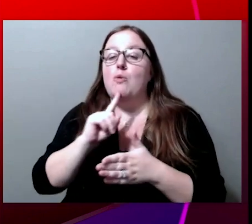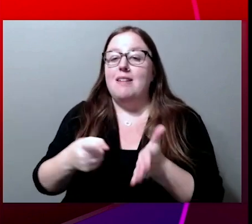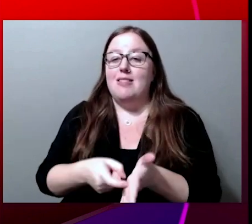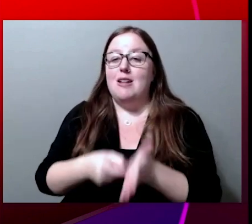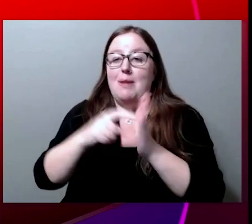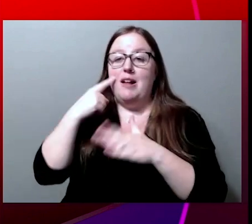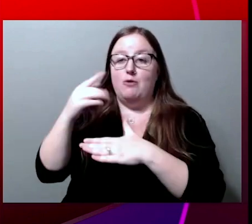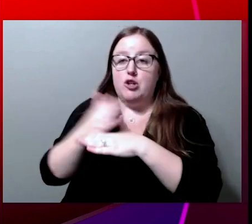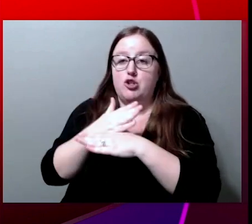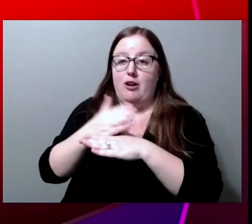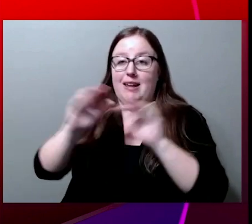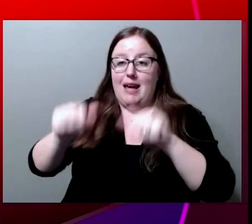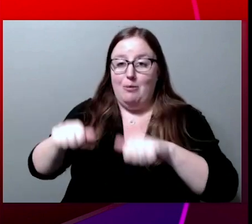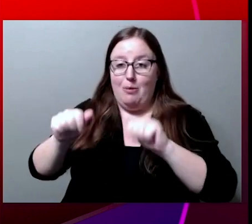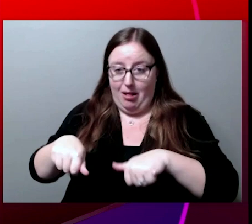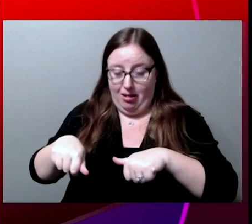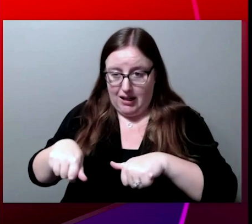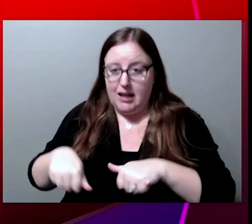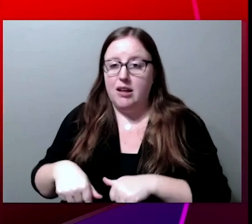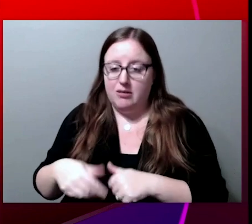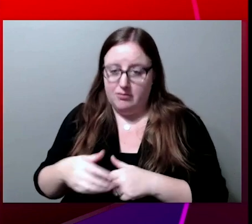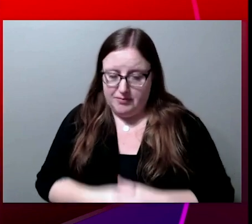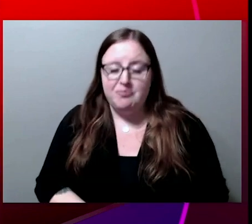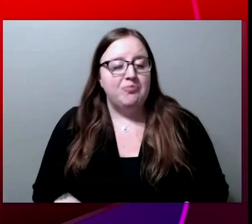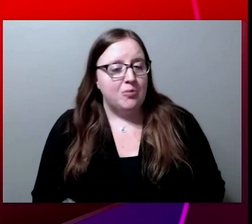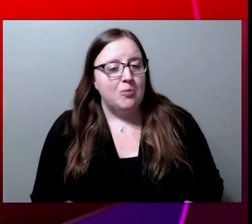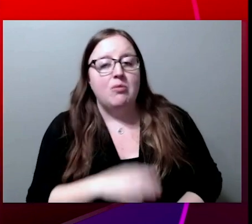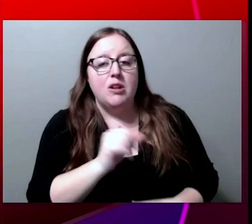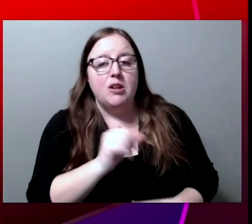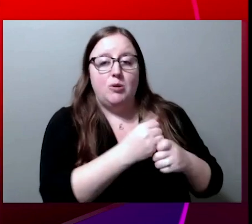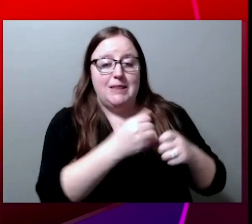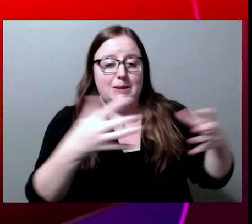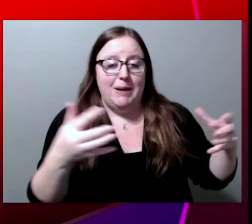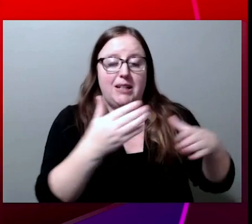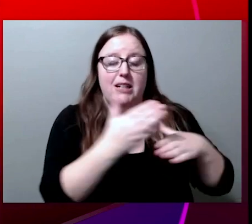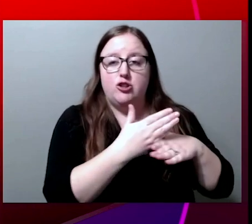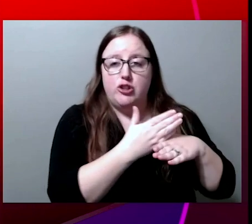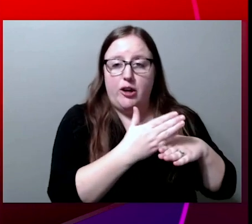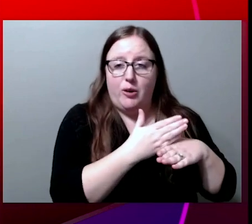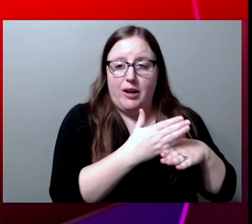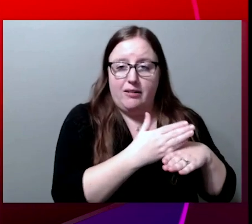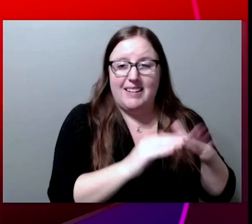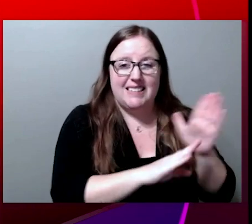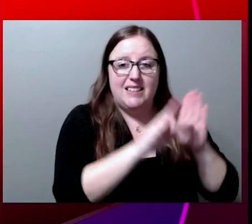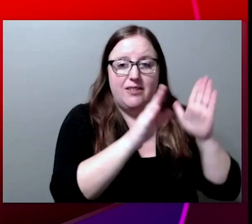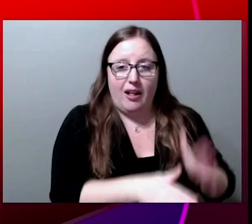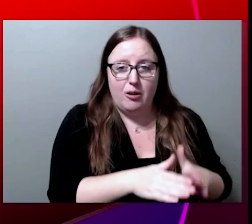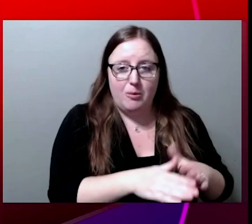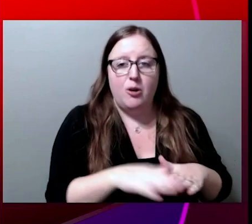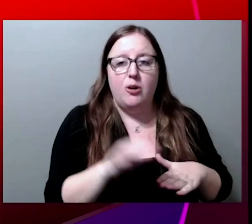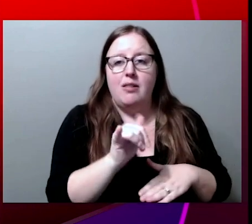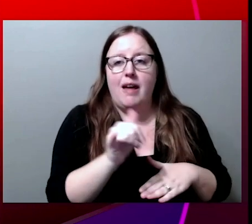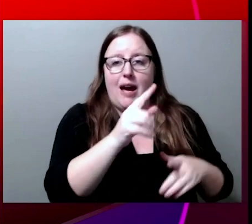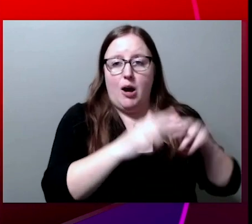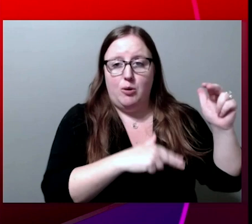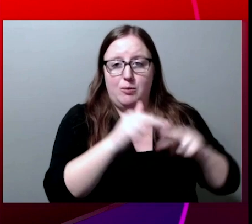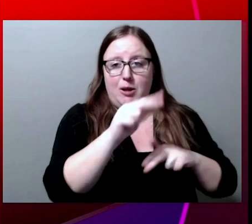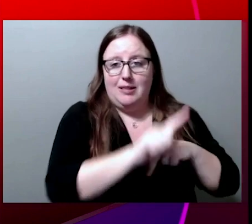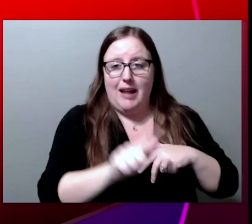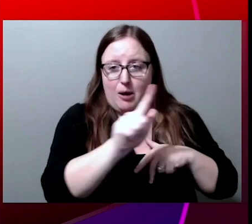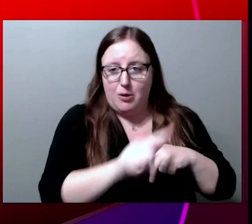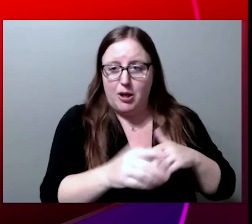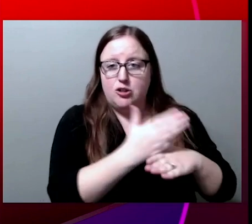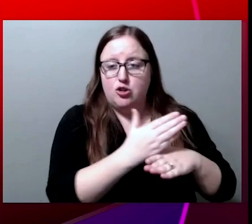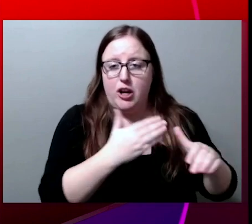capability has arrived. So this is extending sharing. Like as an ex-developer, I would build libraries and then share them with my org